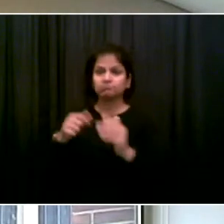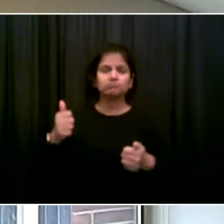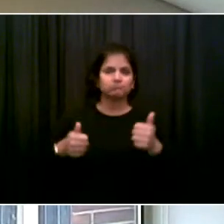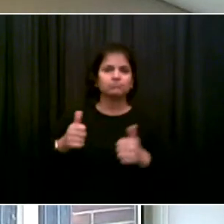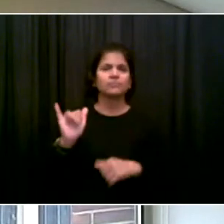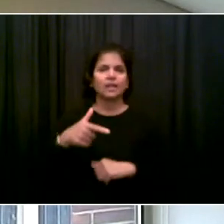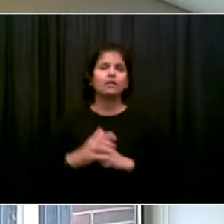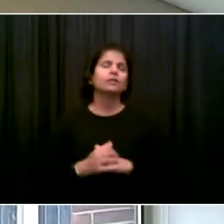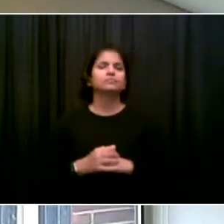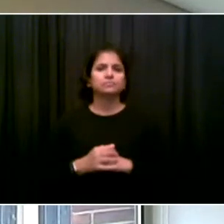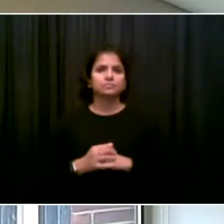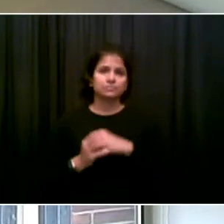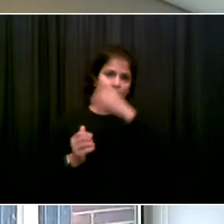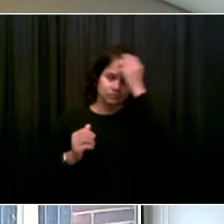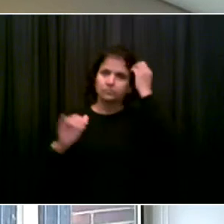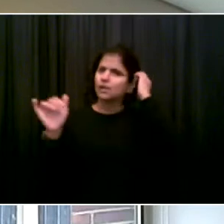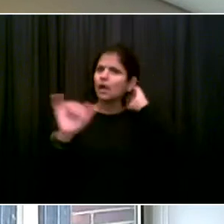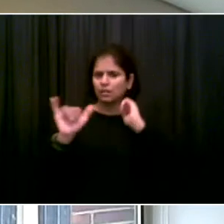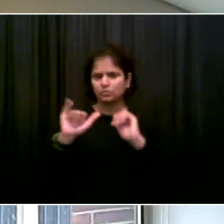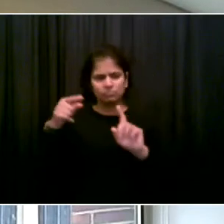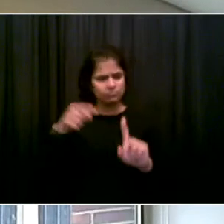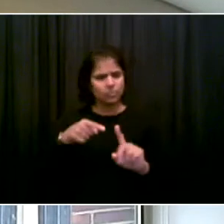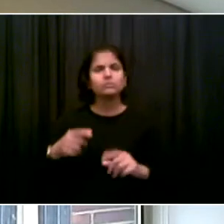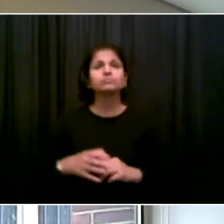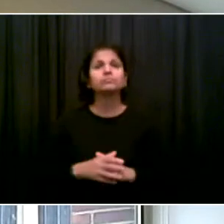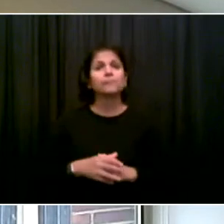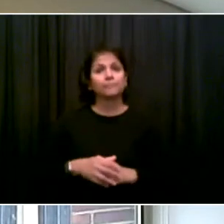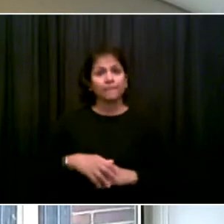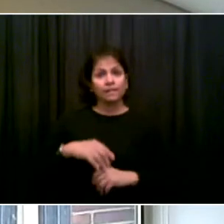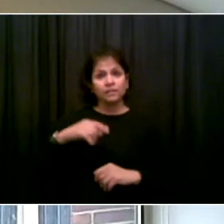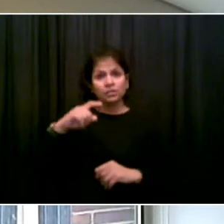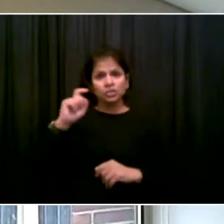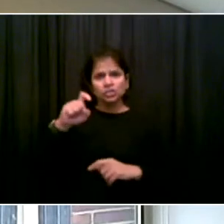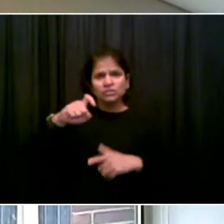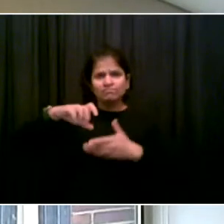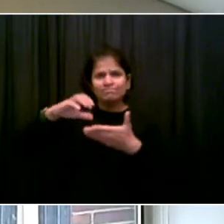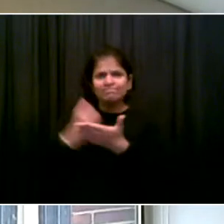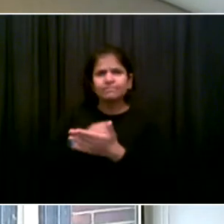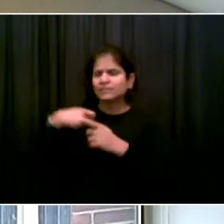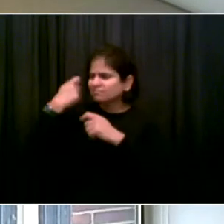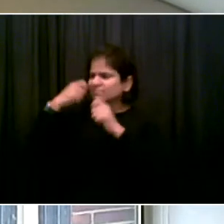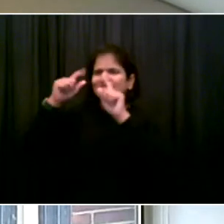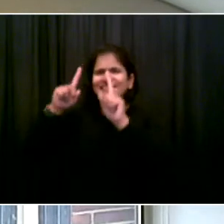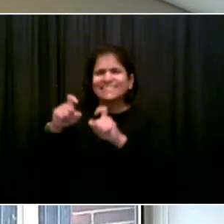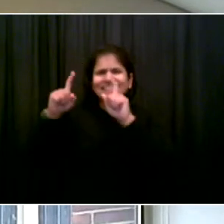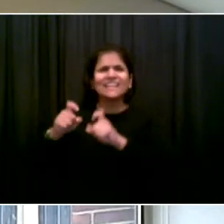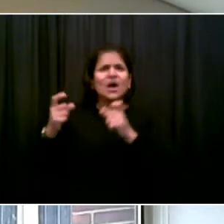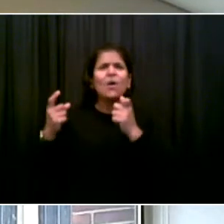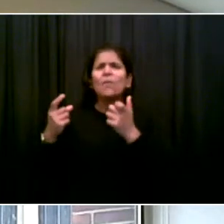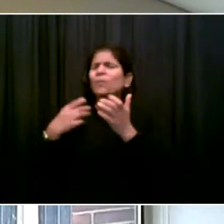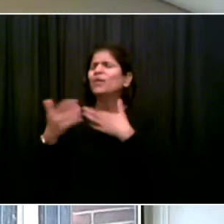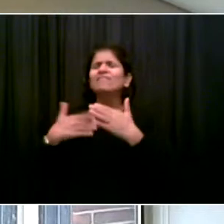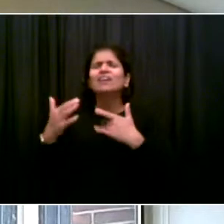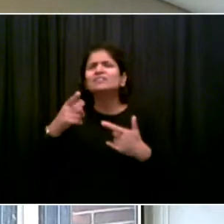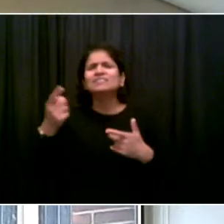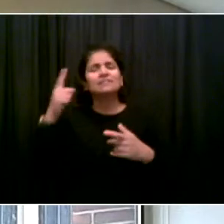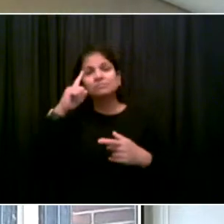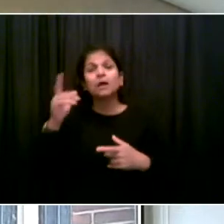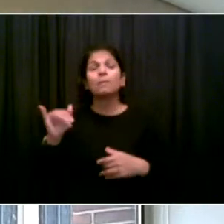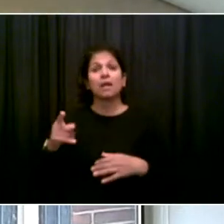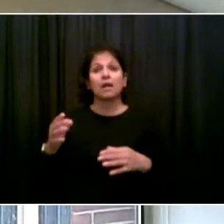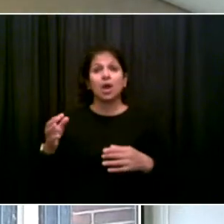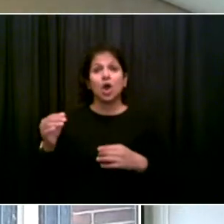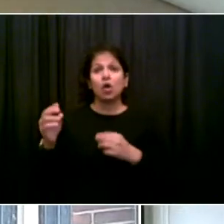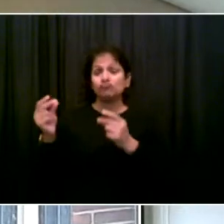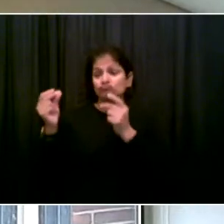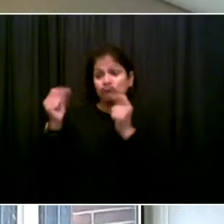that we do want to encourage people to get tested in whatever format makes sense for them. So we have rapid tests, we have antigen tests where you can get your